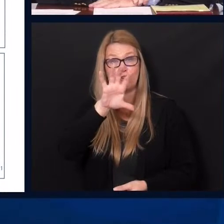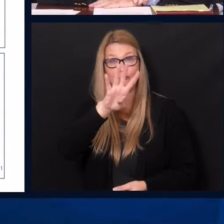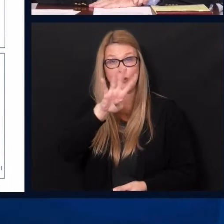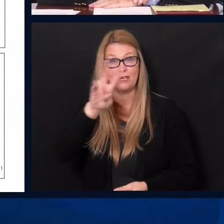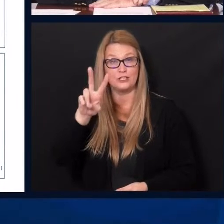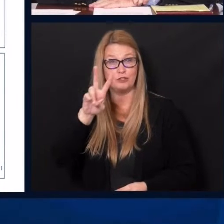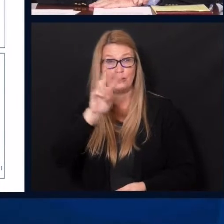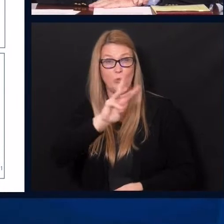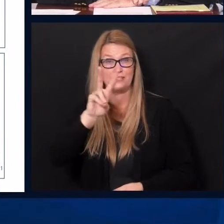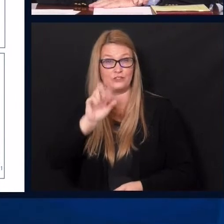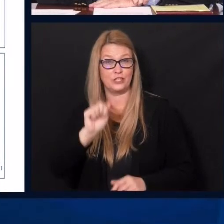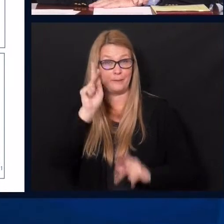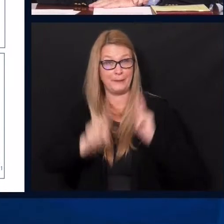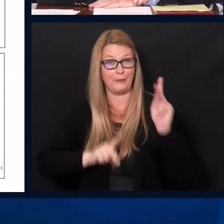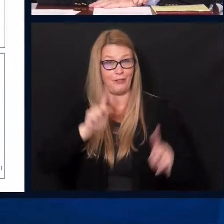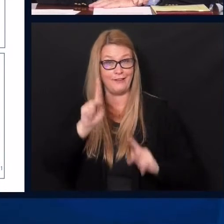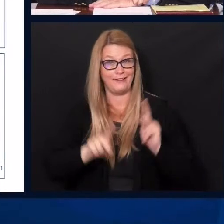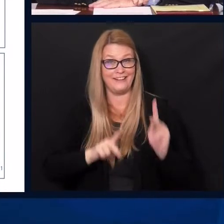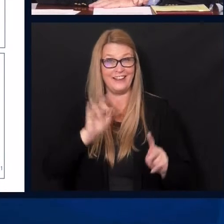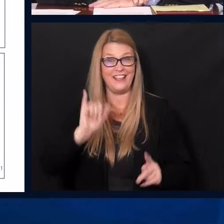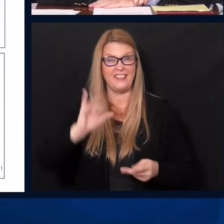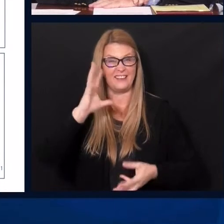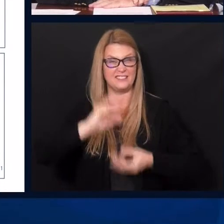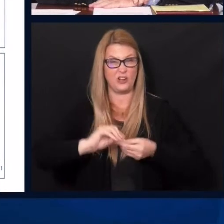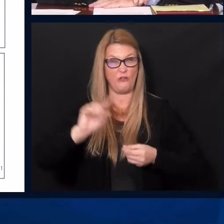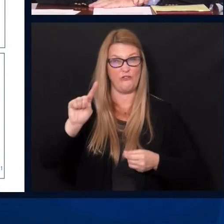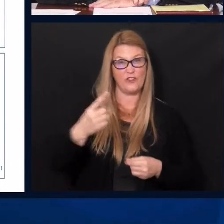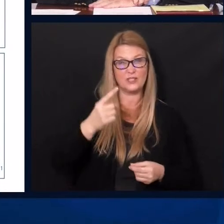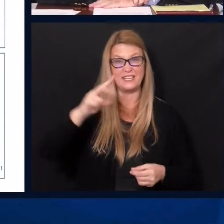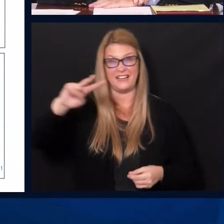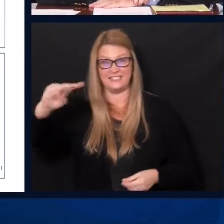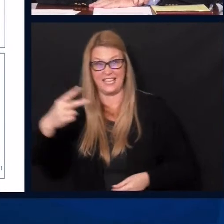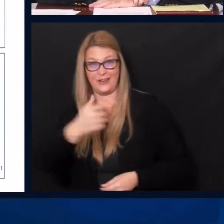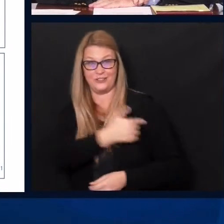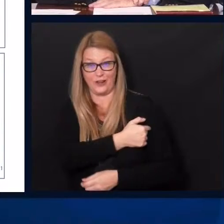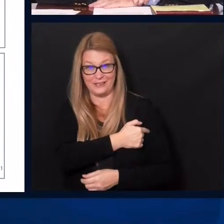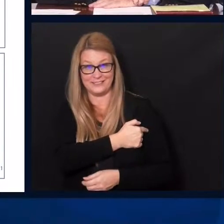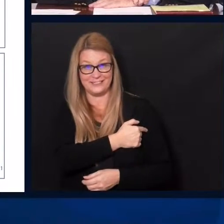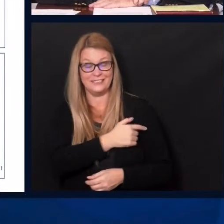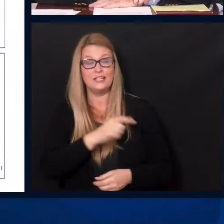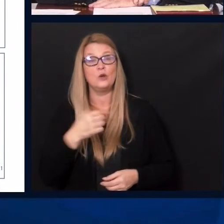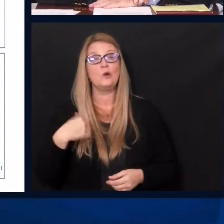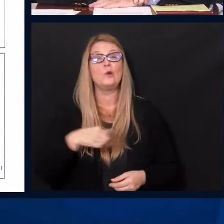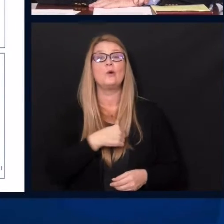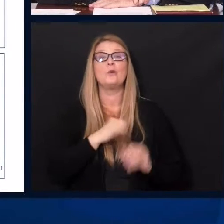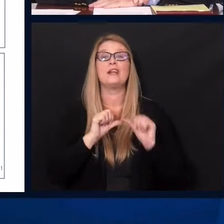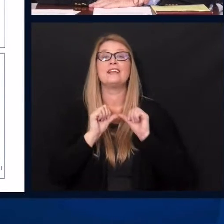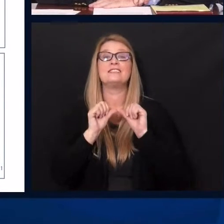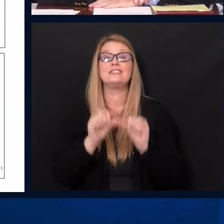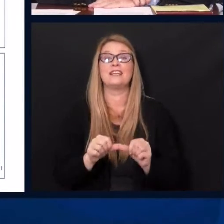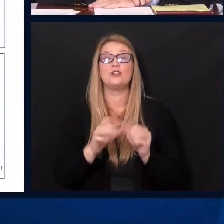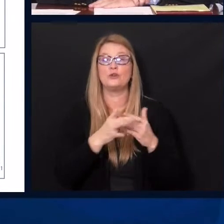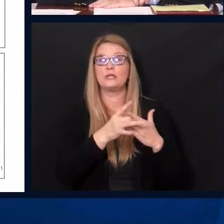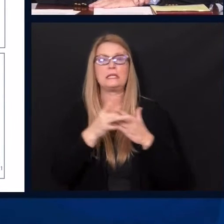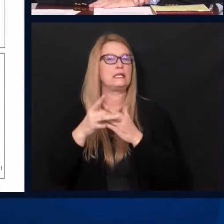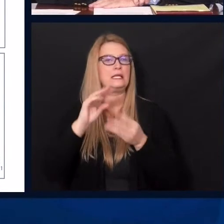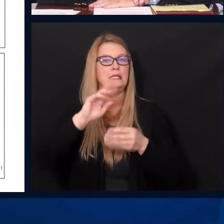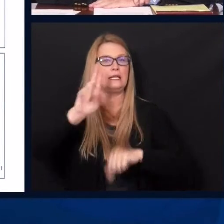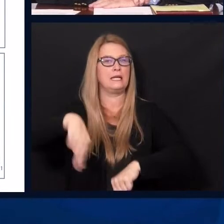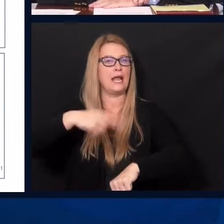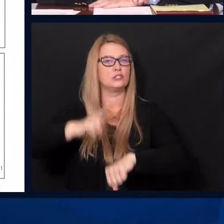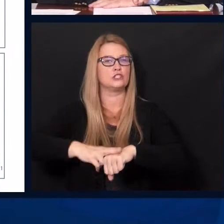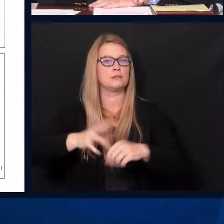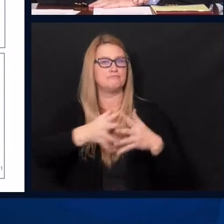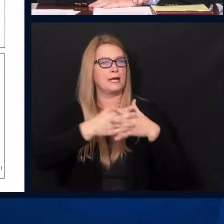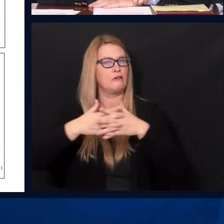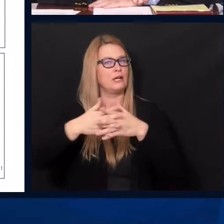435,942 West Virginians, and that's a total of first round and second round. We continue to lead the nation over and over and over, and